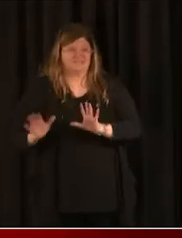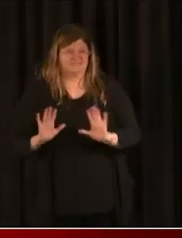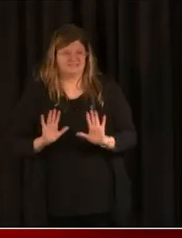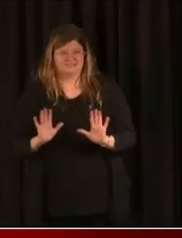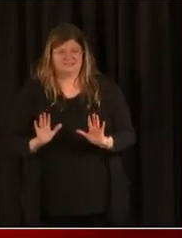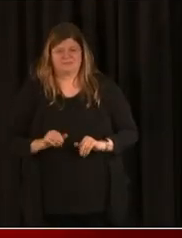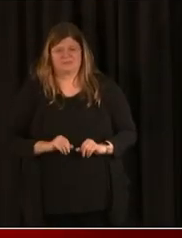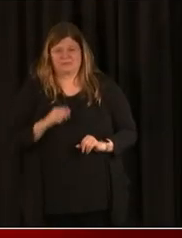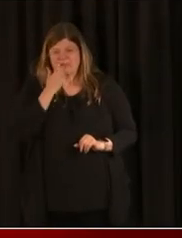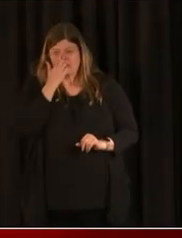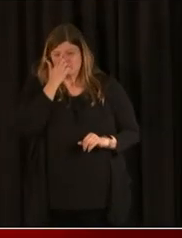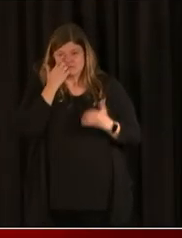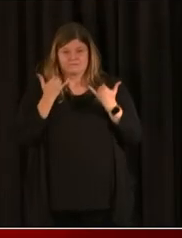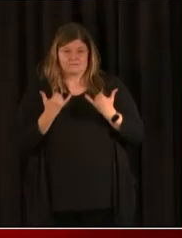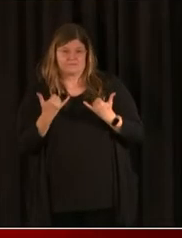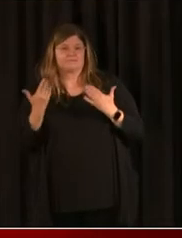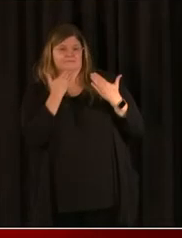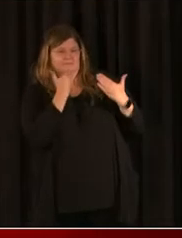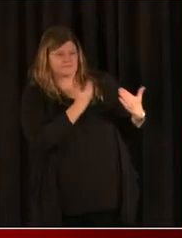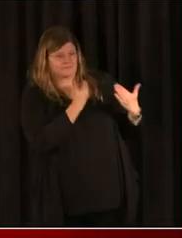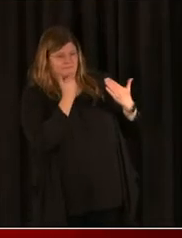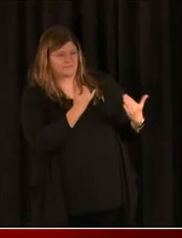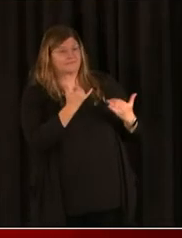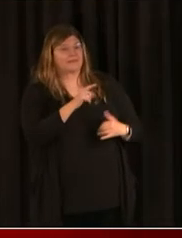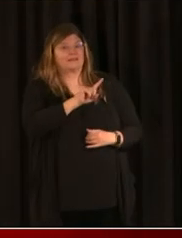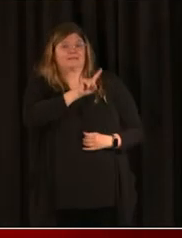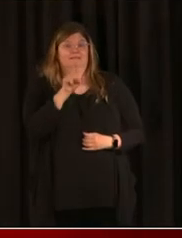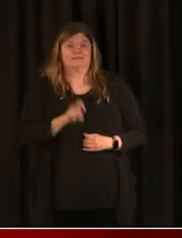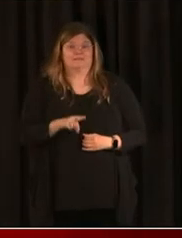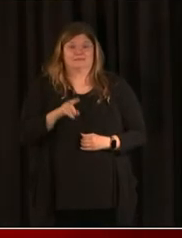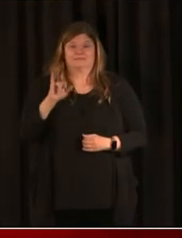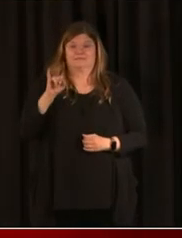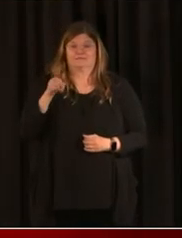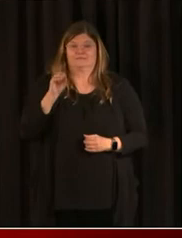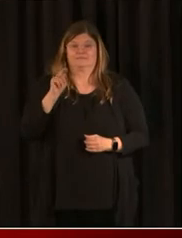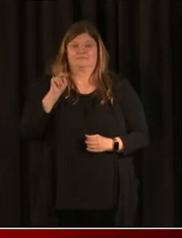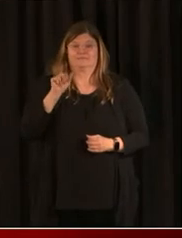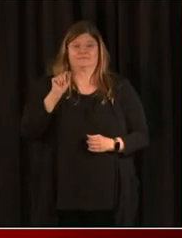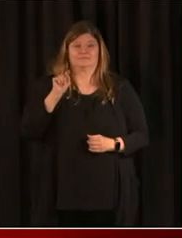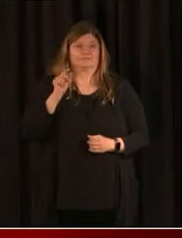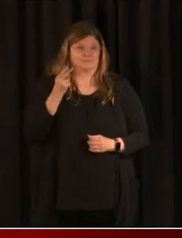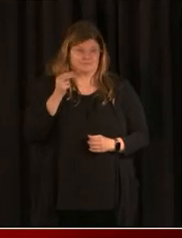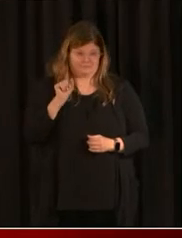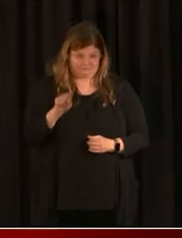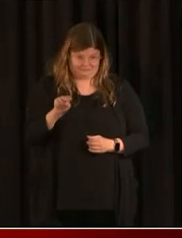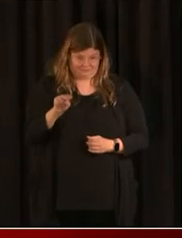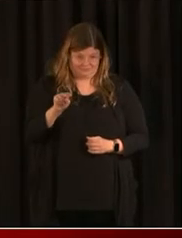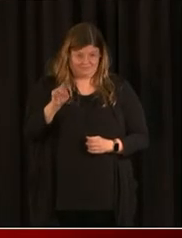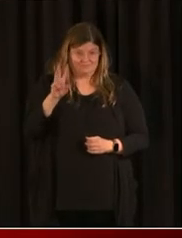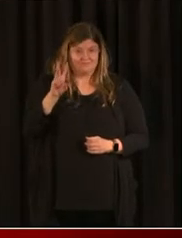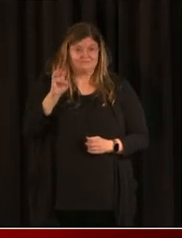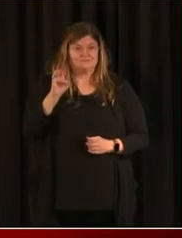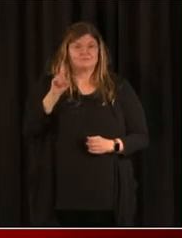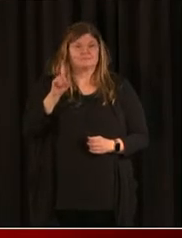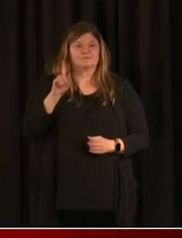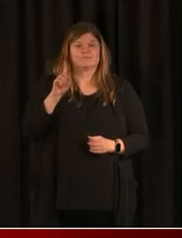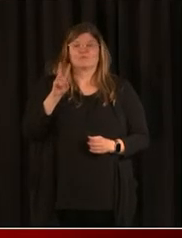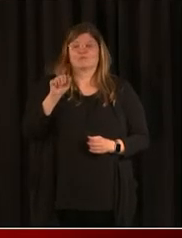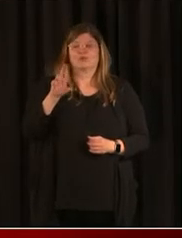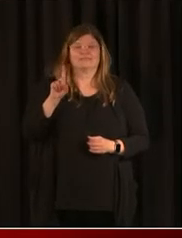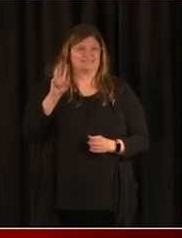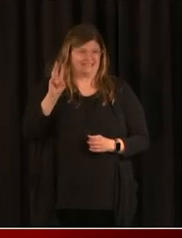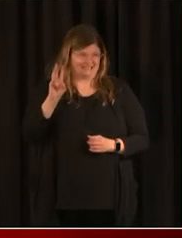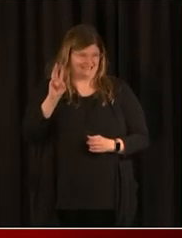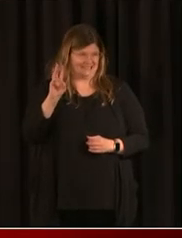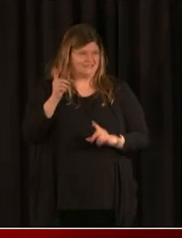Thank you. We're going to go to our next question from Jonathan in Ward 6. Jonathan, your line is unmuted.